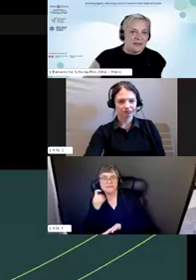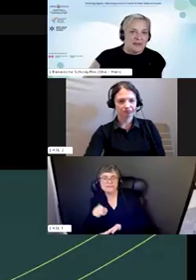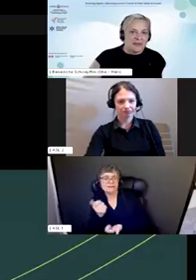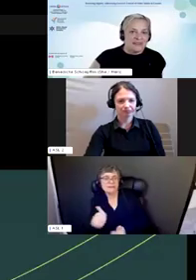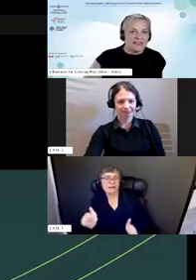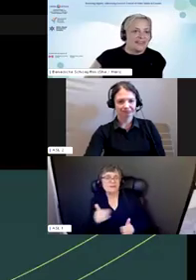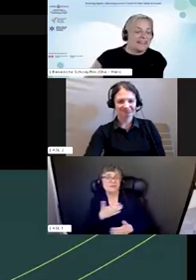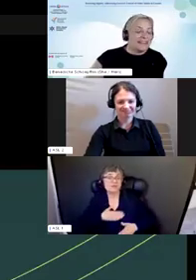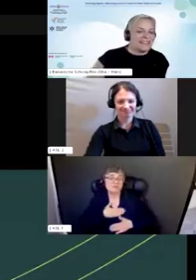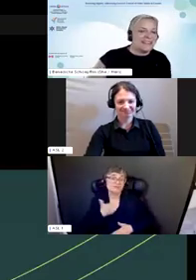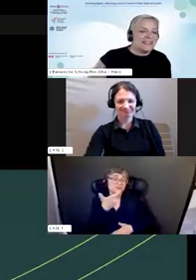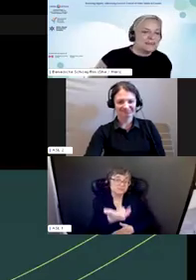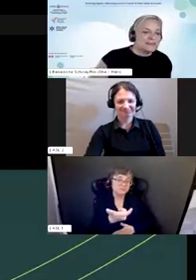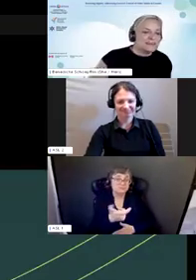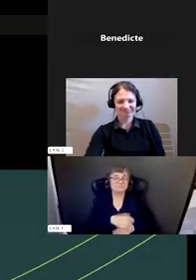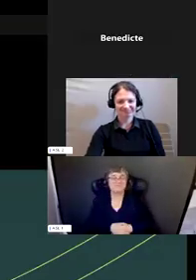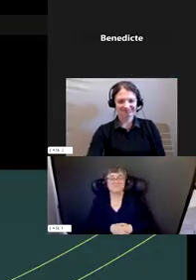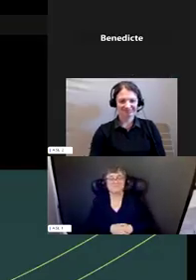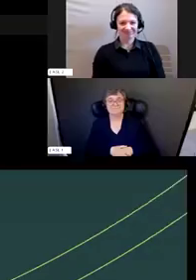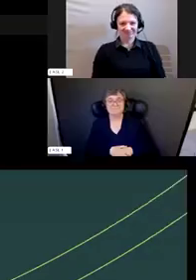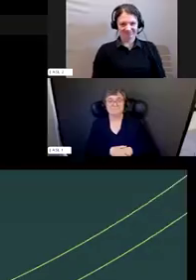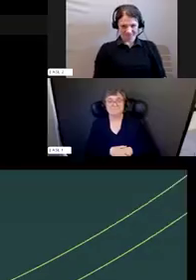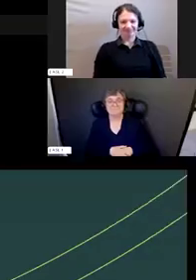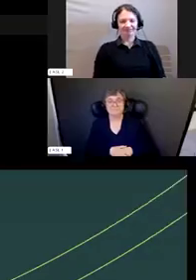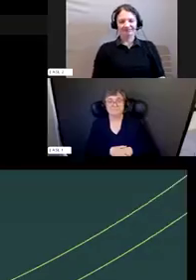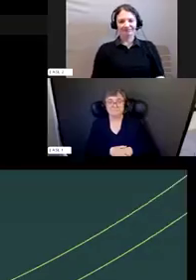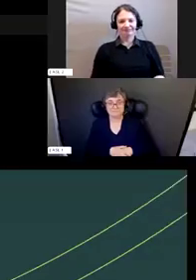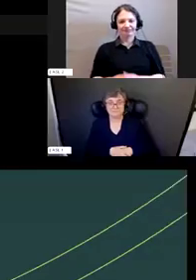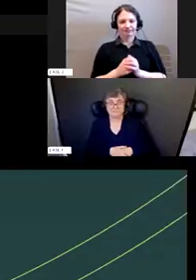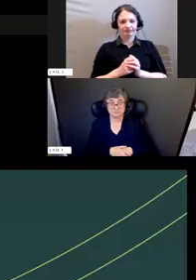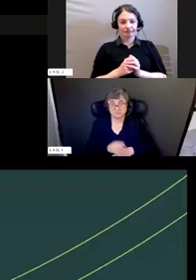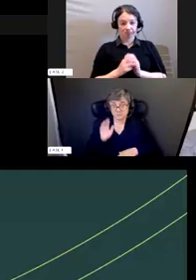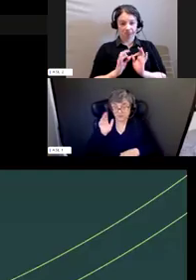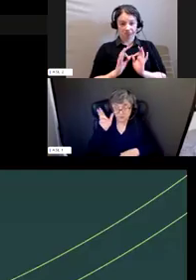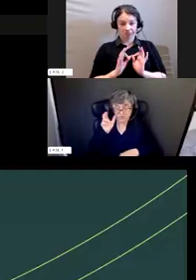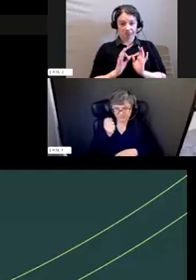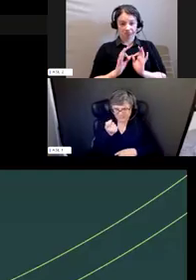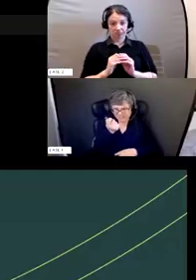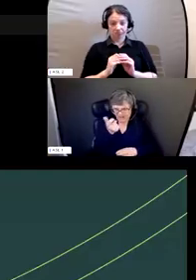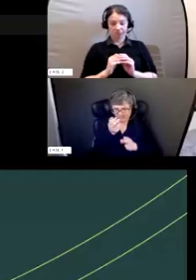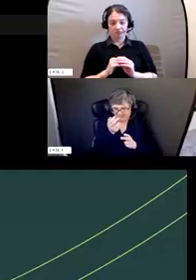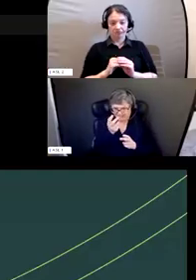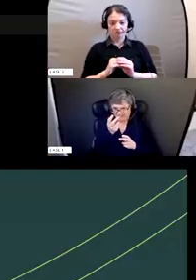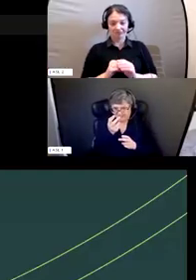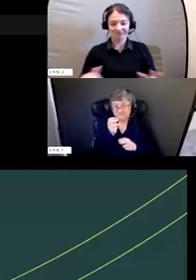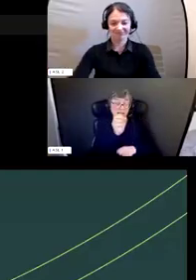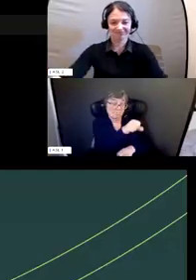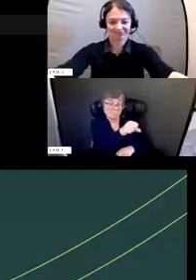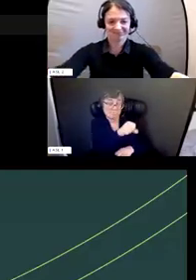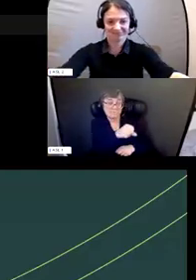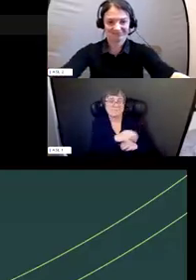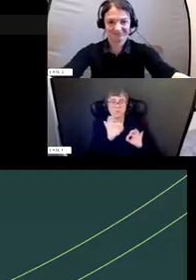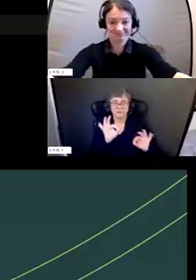by Marie Bernoth and Helen Hickson. Thank you. just checking you heard that little snippet. We sure did.